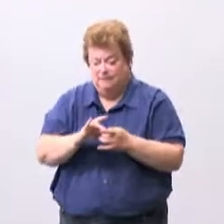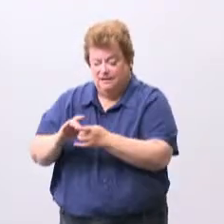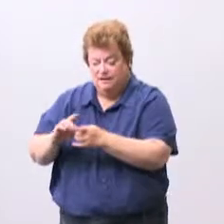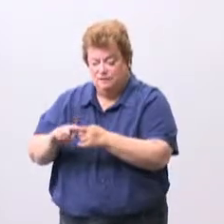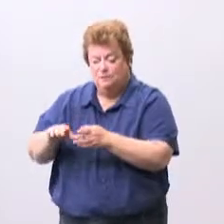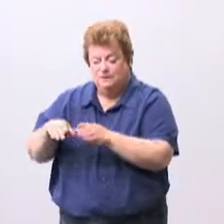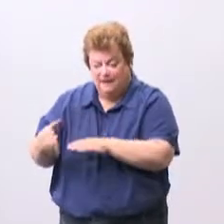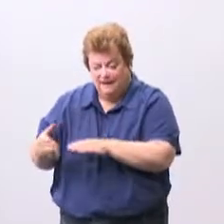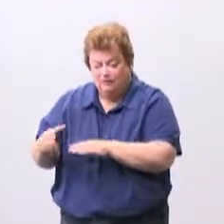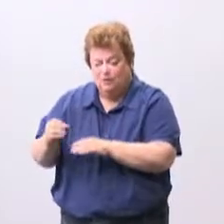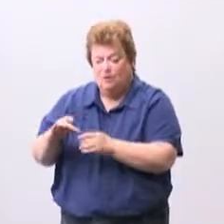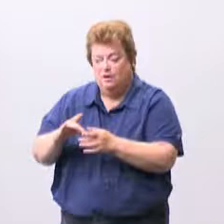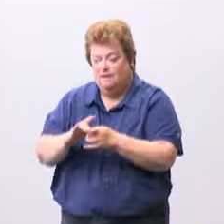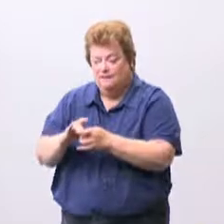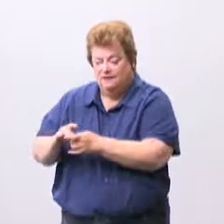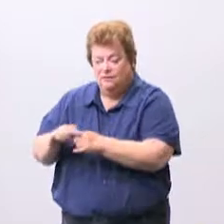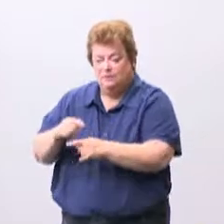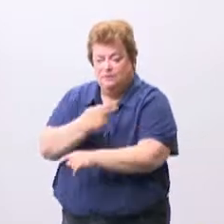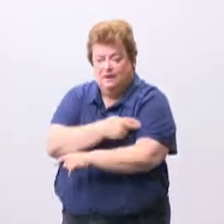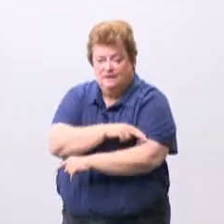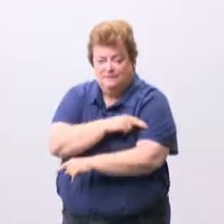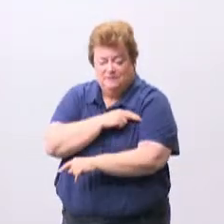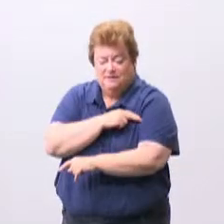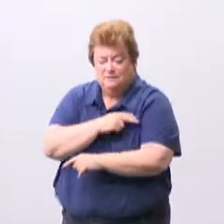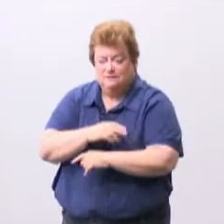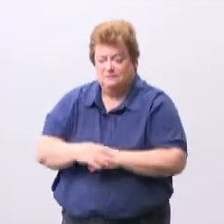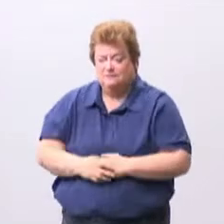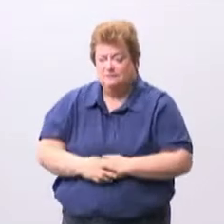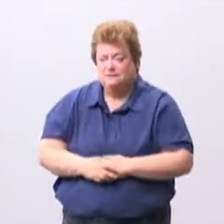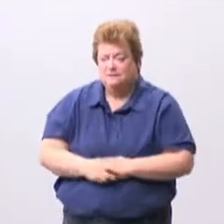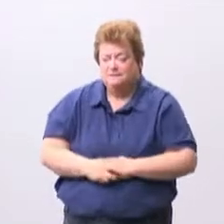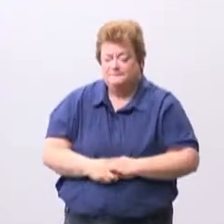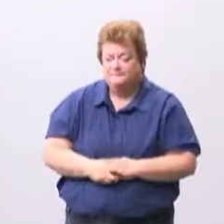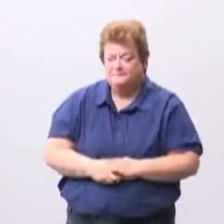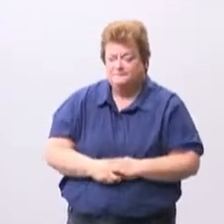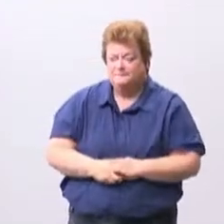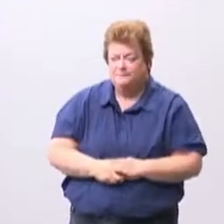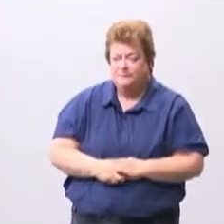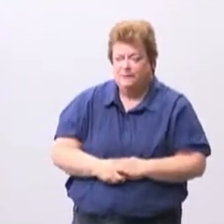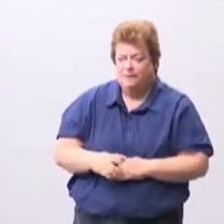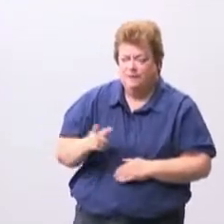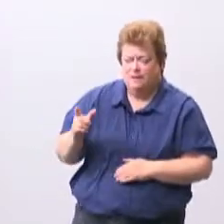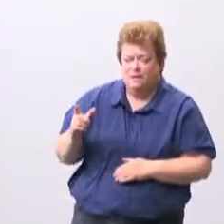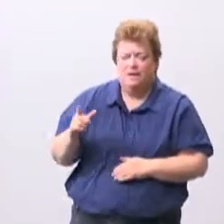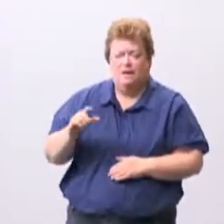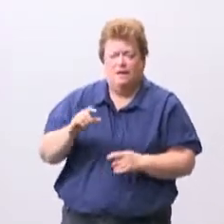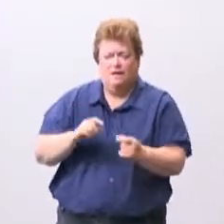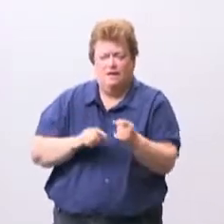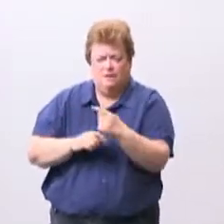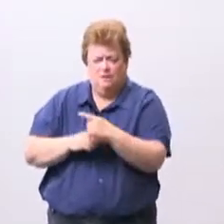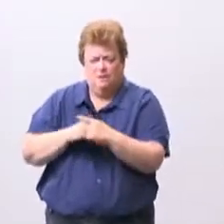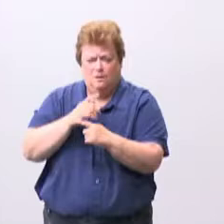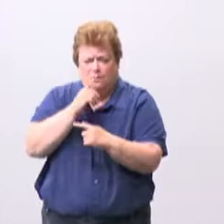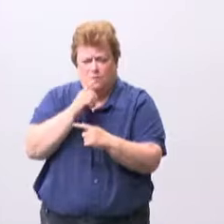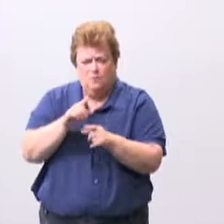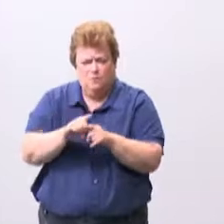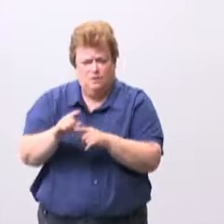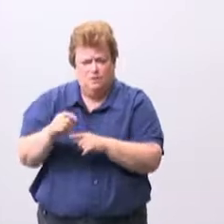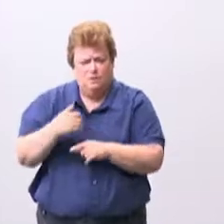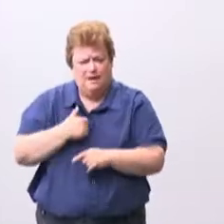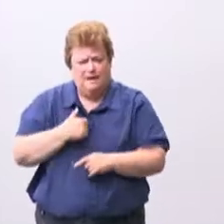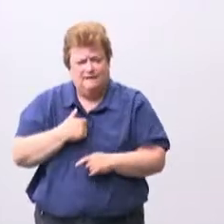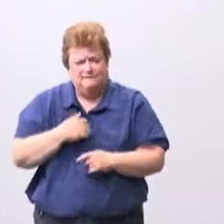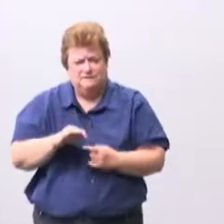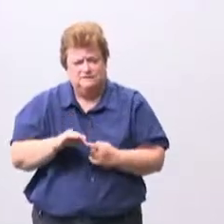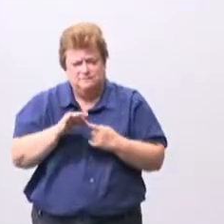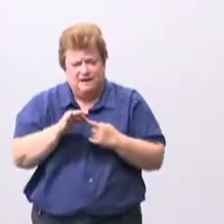possibility of hospitalization or more severe outcomes. And are you guys planning any kind of additional or special